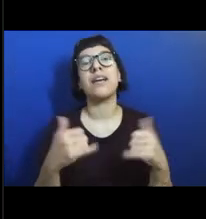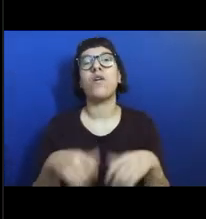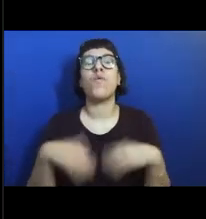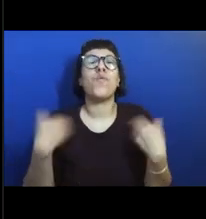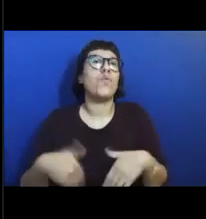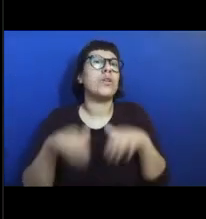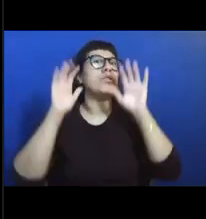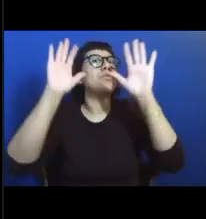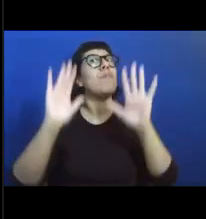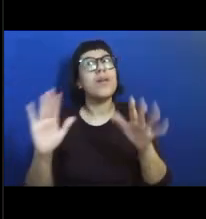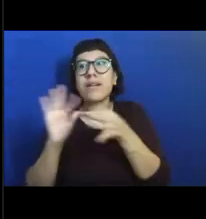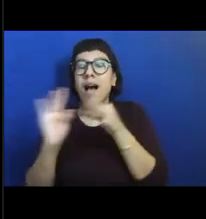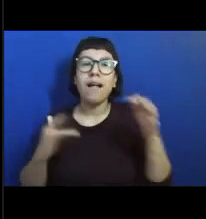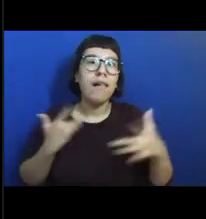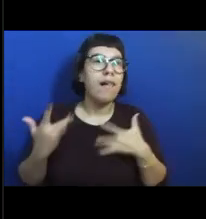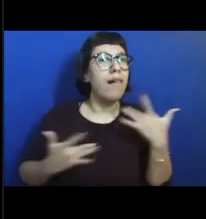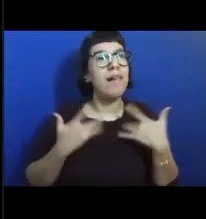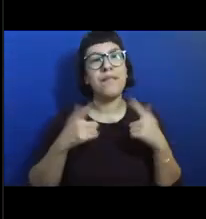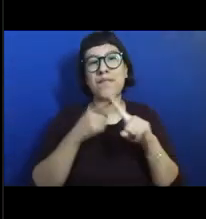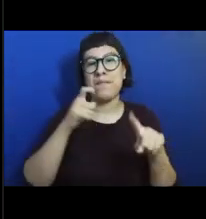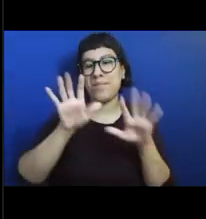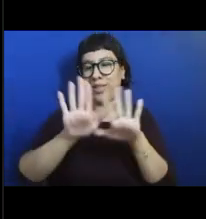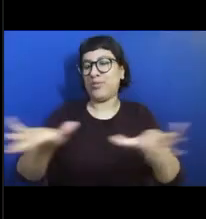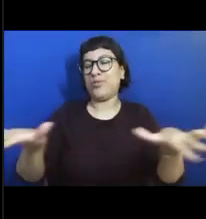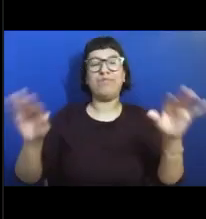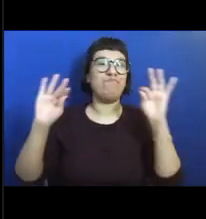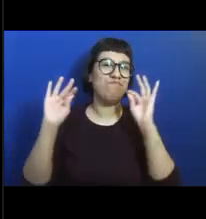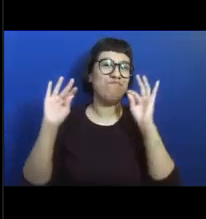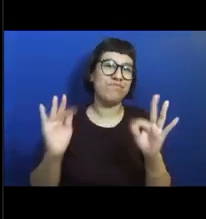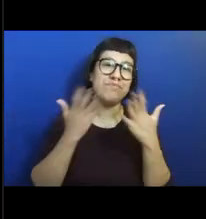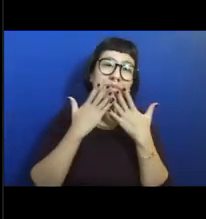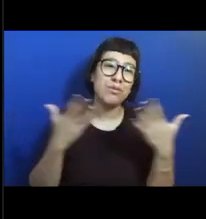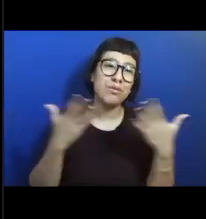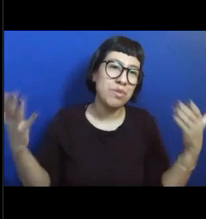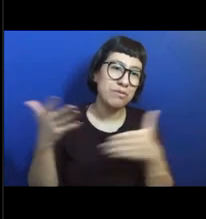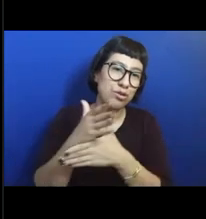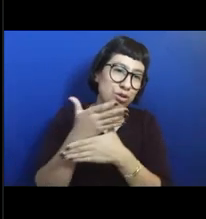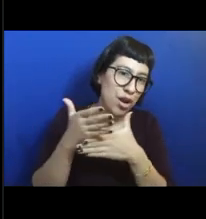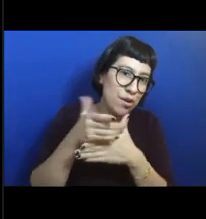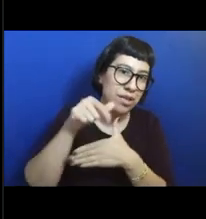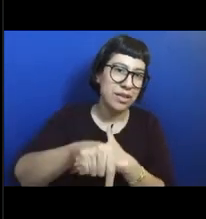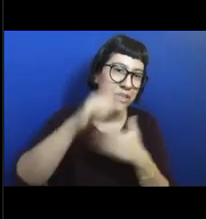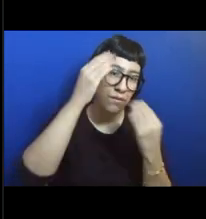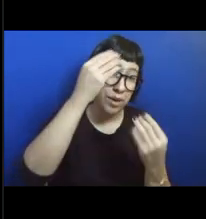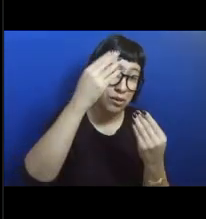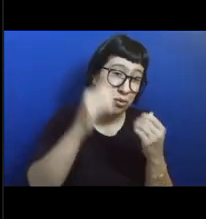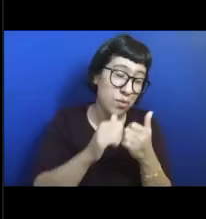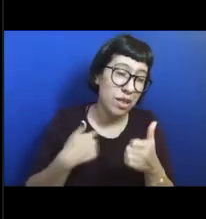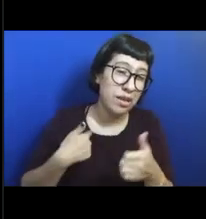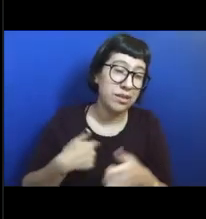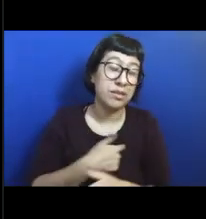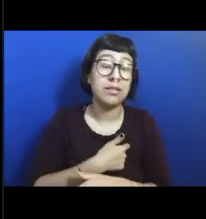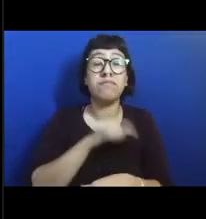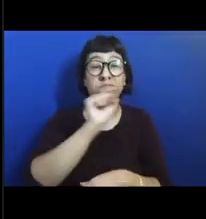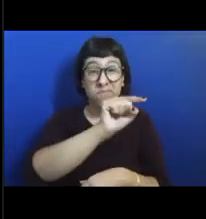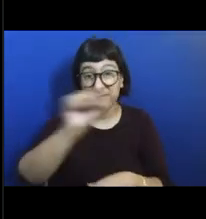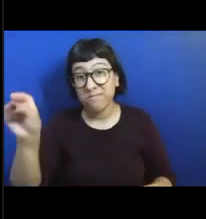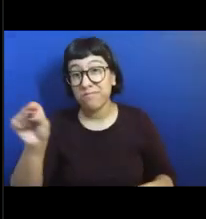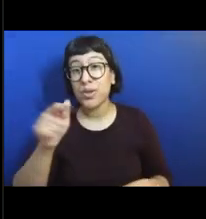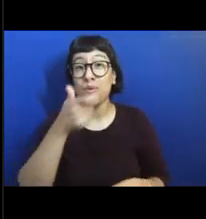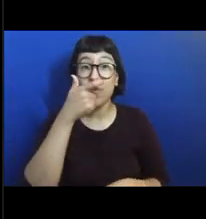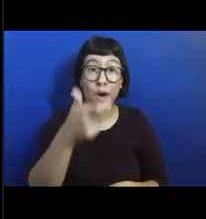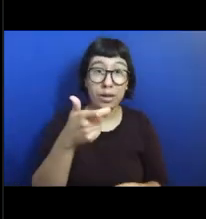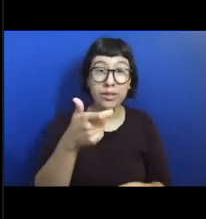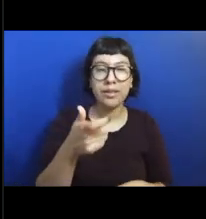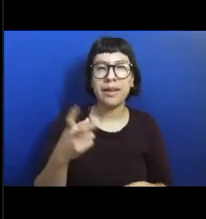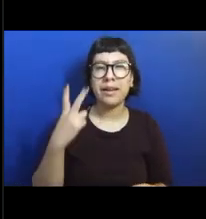many comments and excitement from the kids today. So thank you for sharing this information with us. For everybody else, let's see,